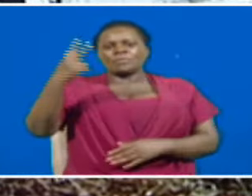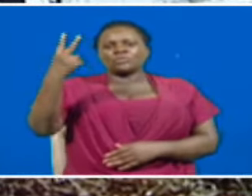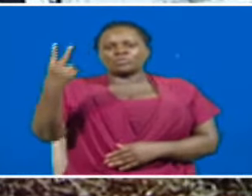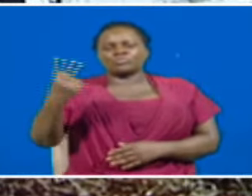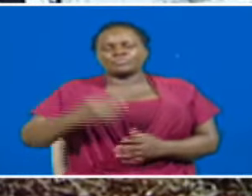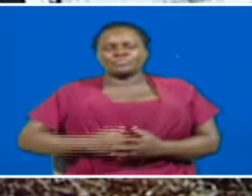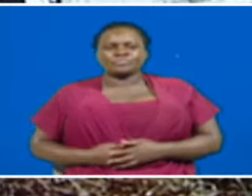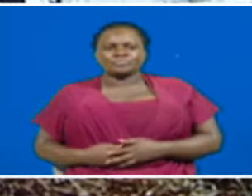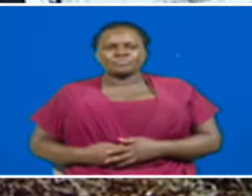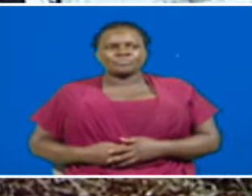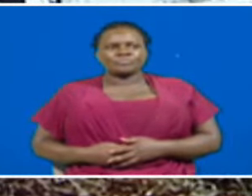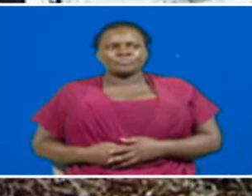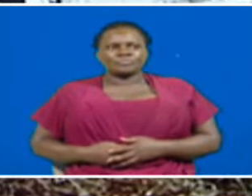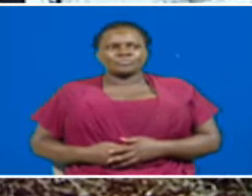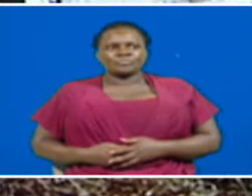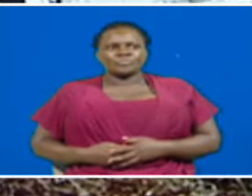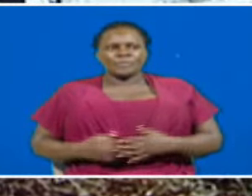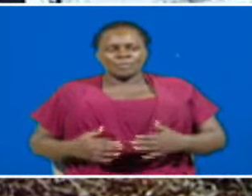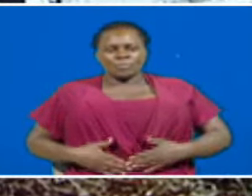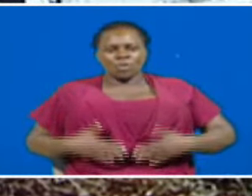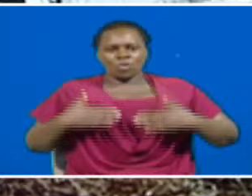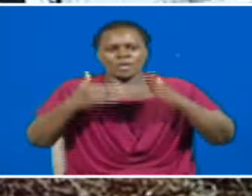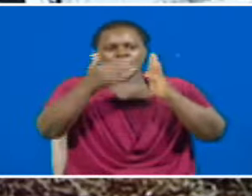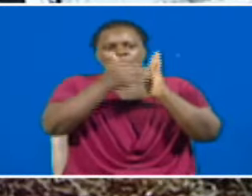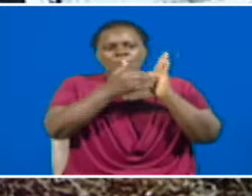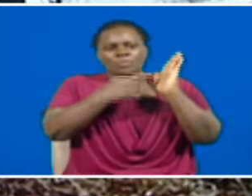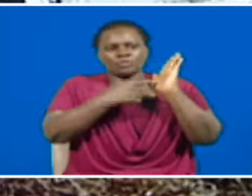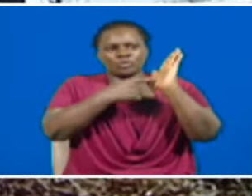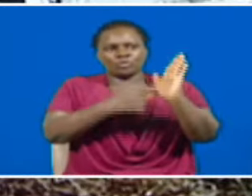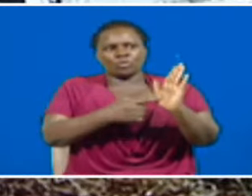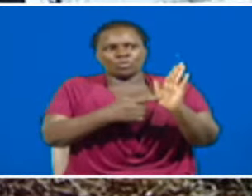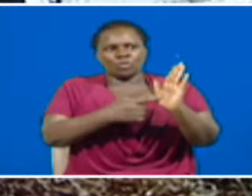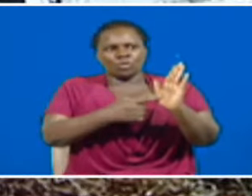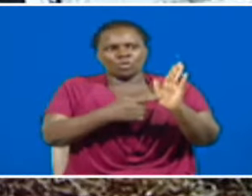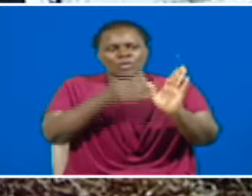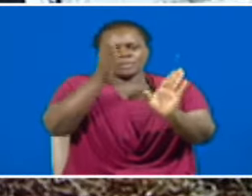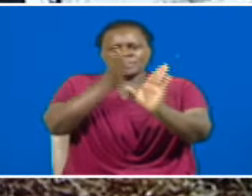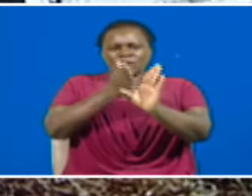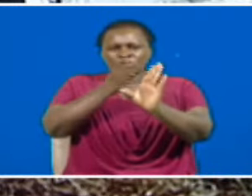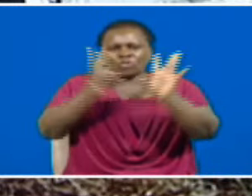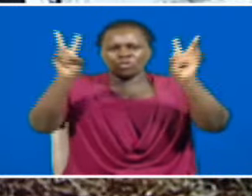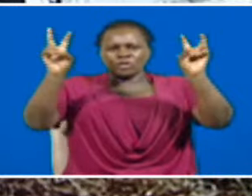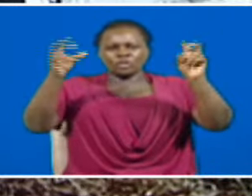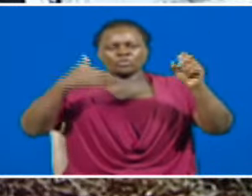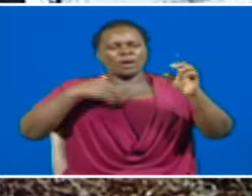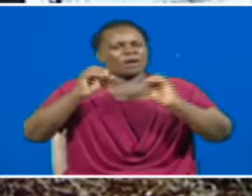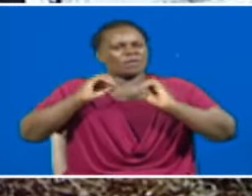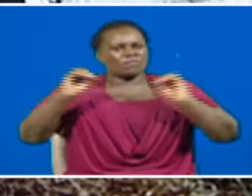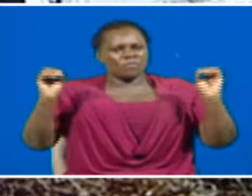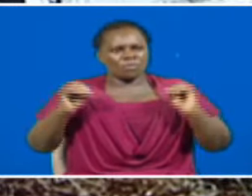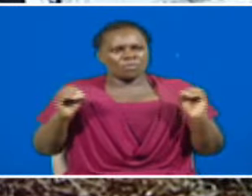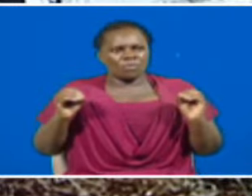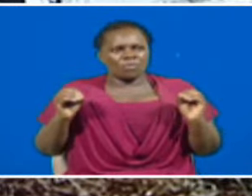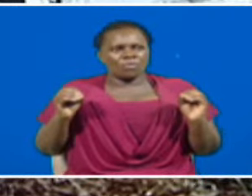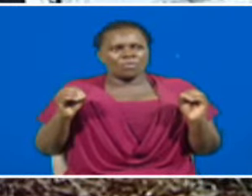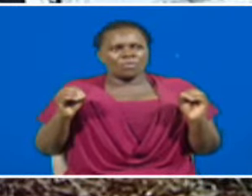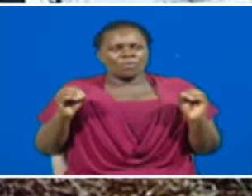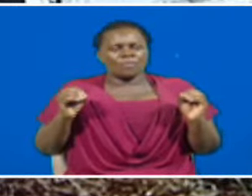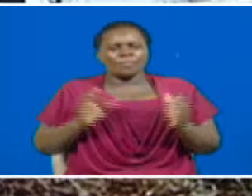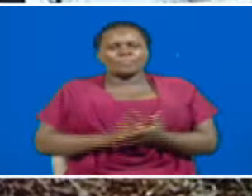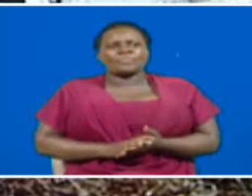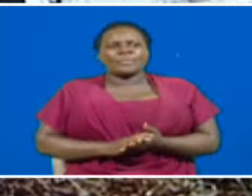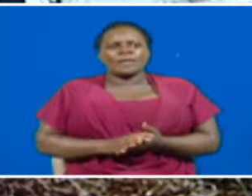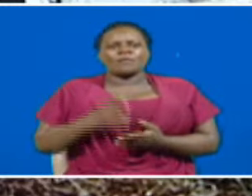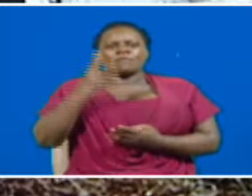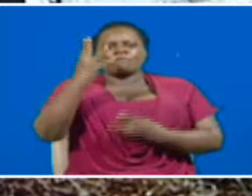members. The toxicological examination revealed no psychological issues in the student pilot and her trainer.